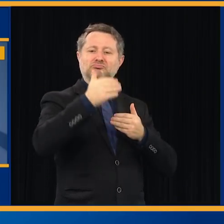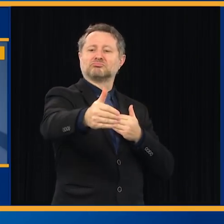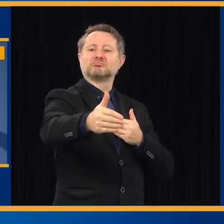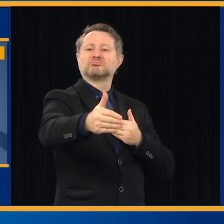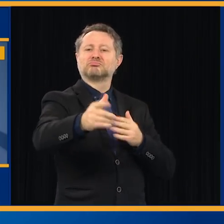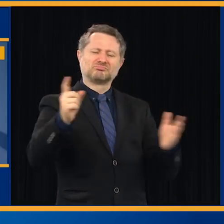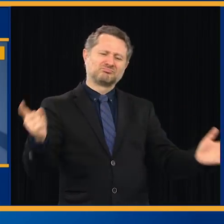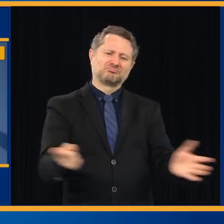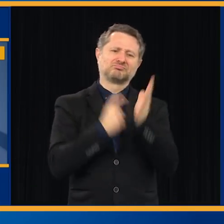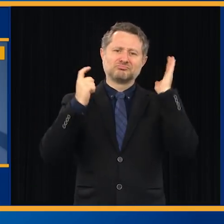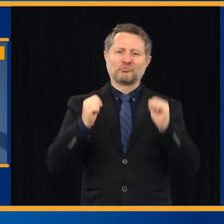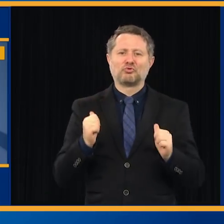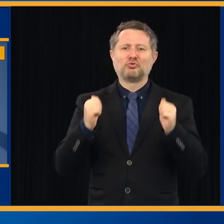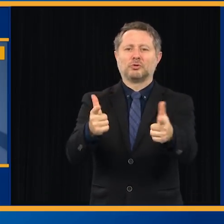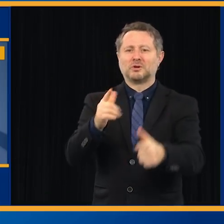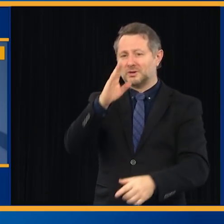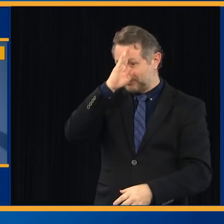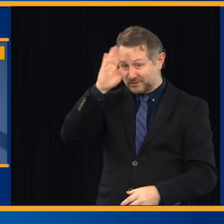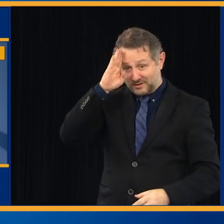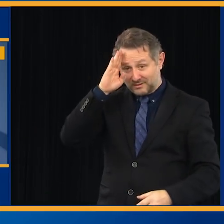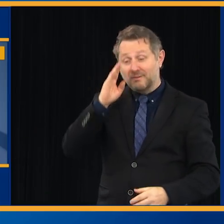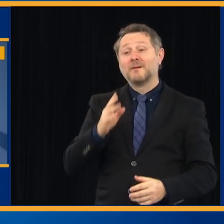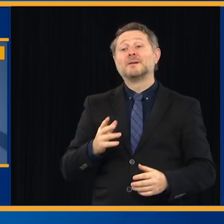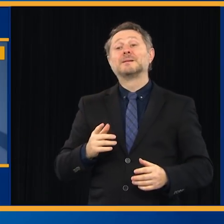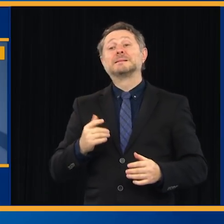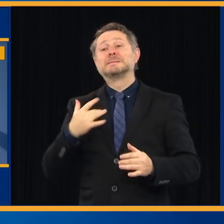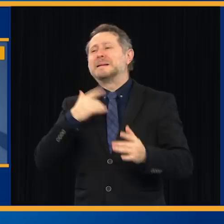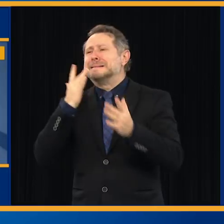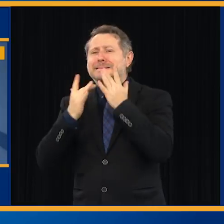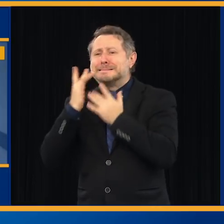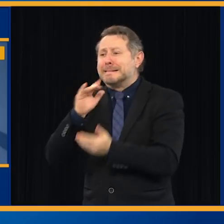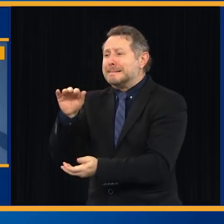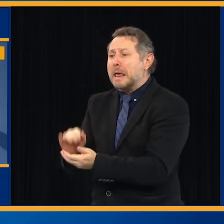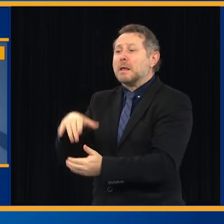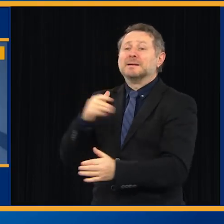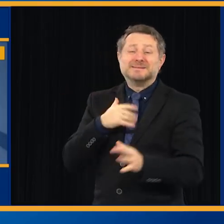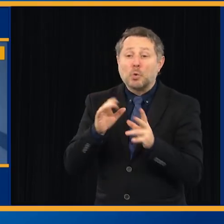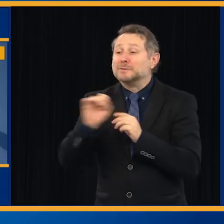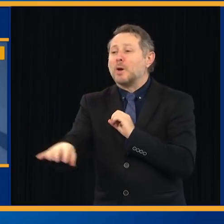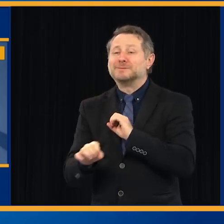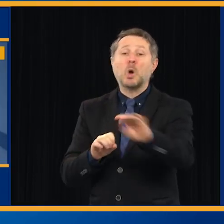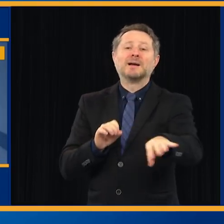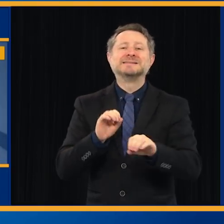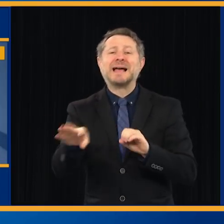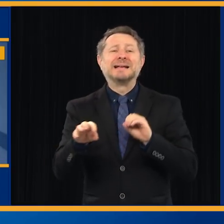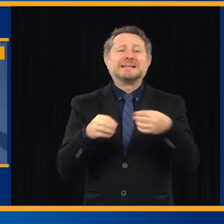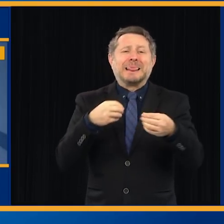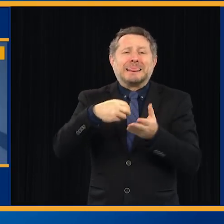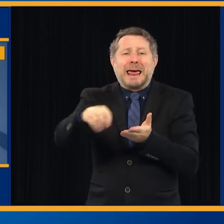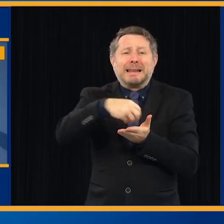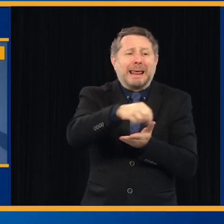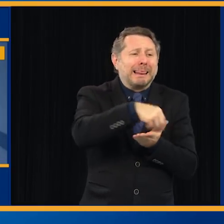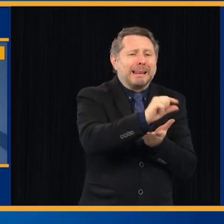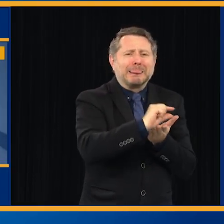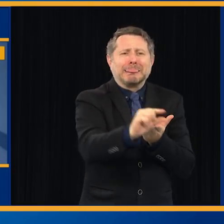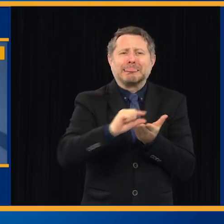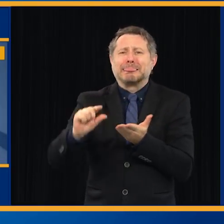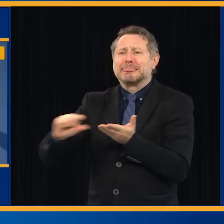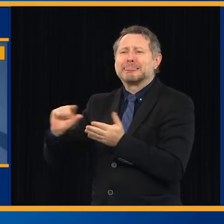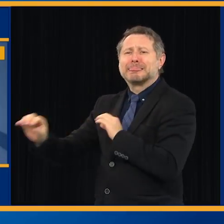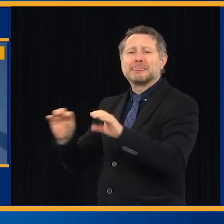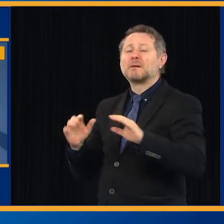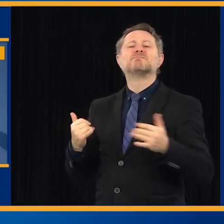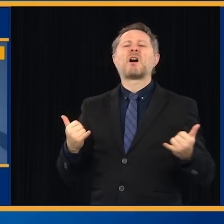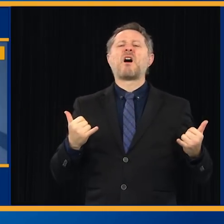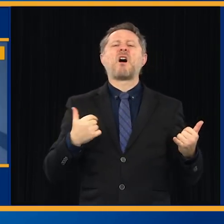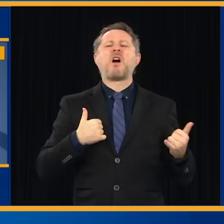We can't go through this day-to-day moving masks all across the state, right? This mad scramble